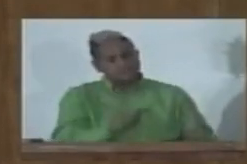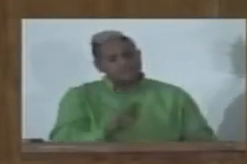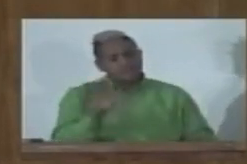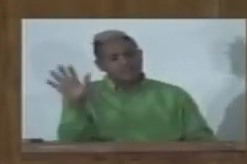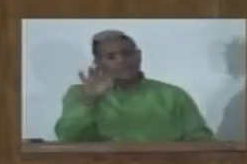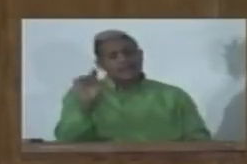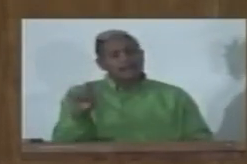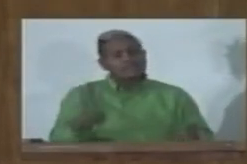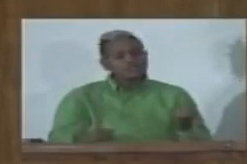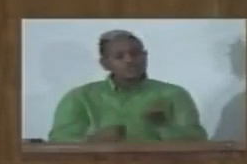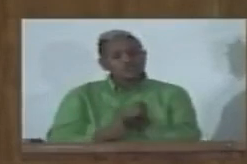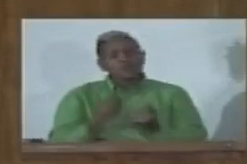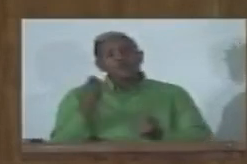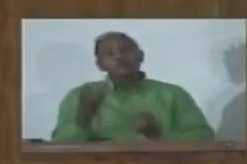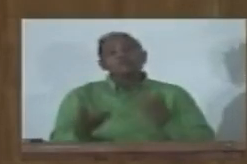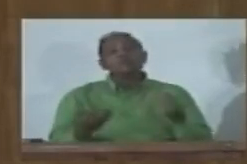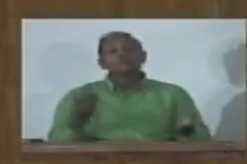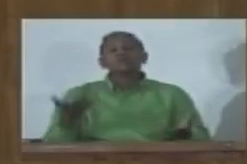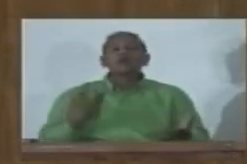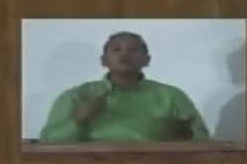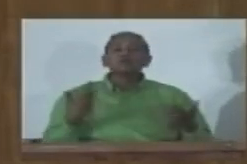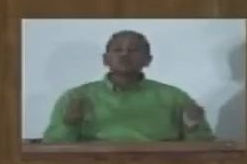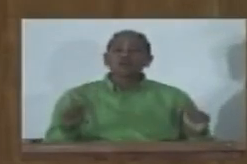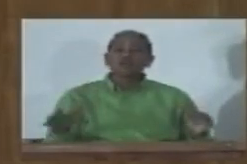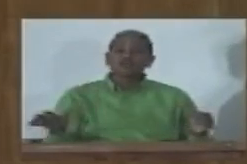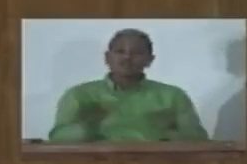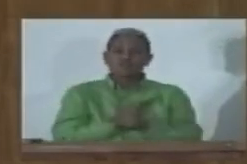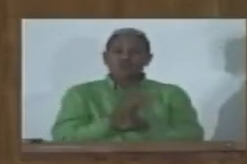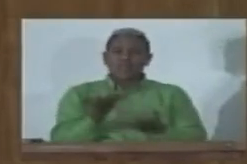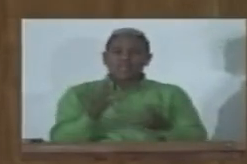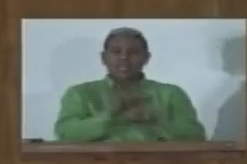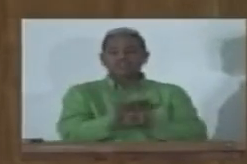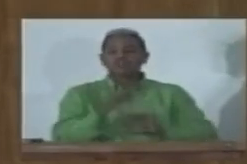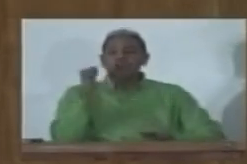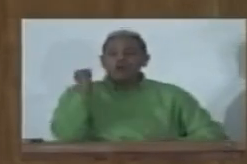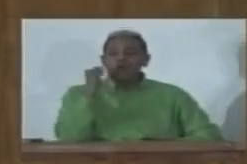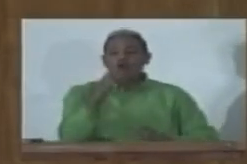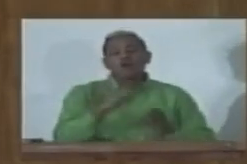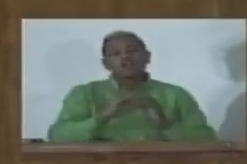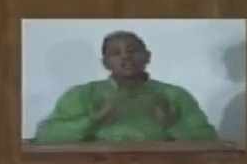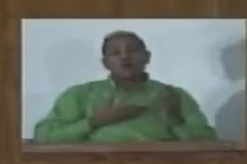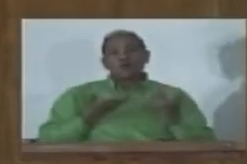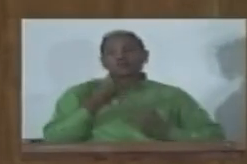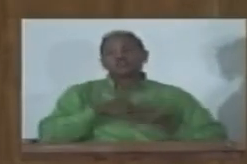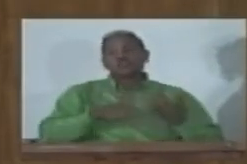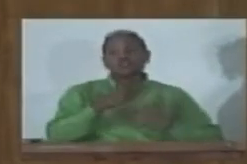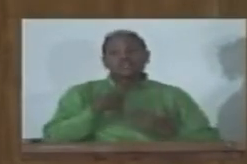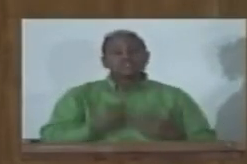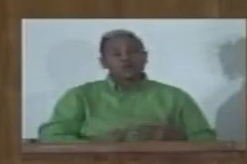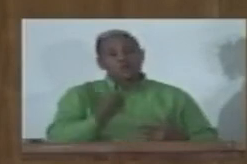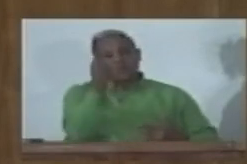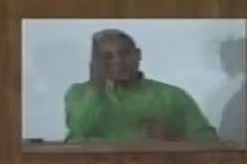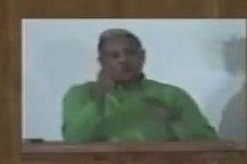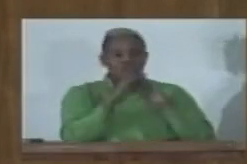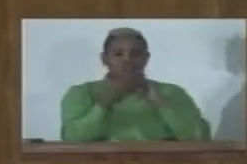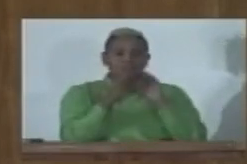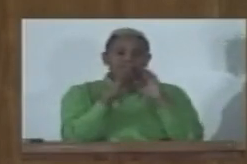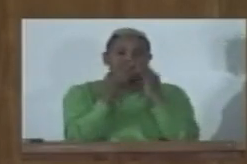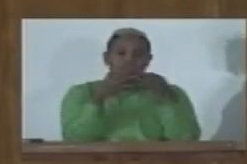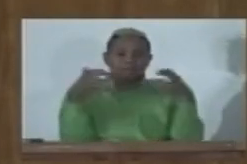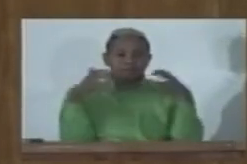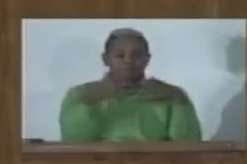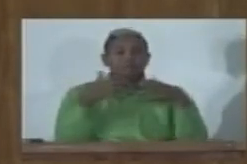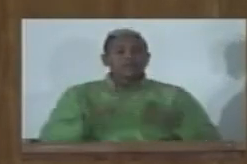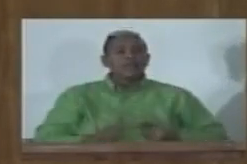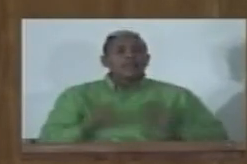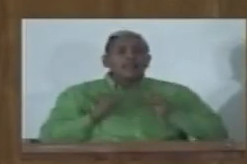needs as we seek to fully integrate all in our society as one Jamaican family, living